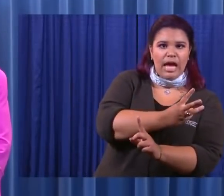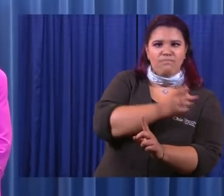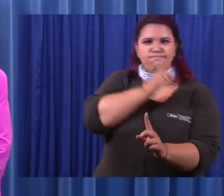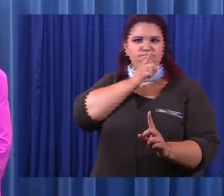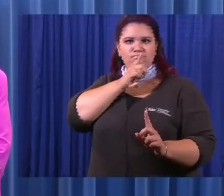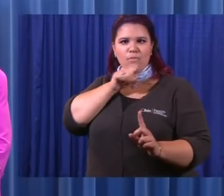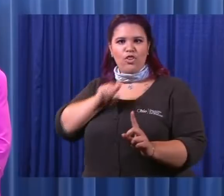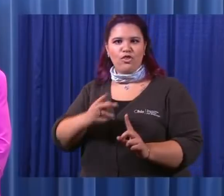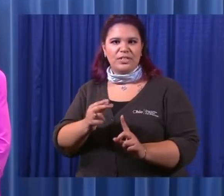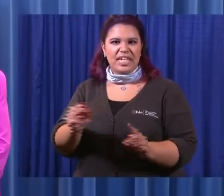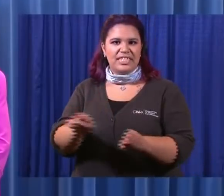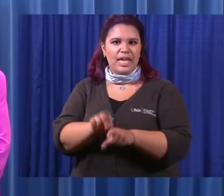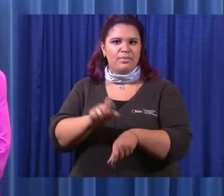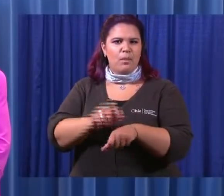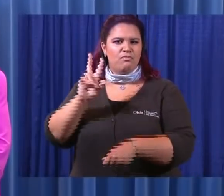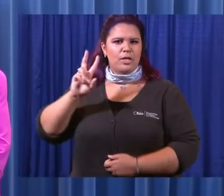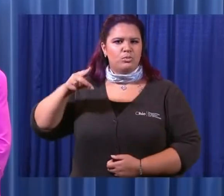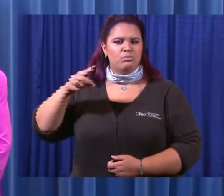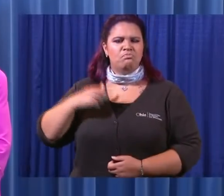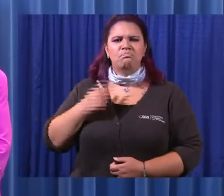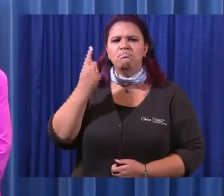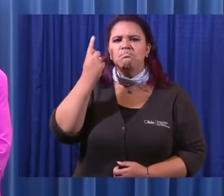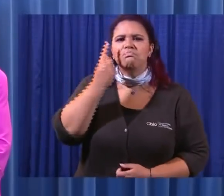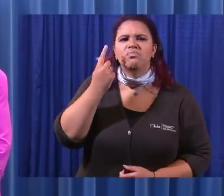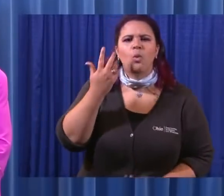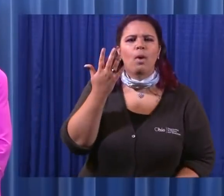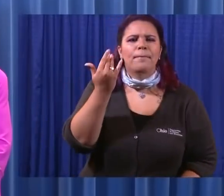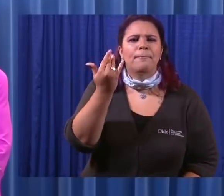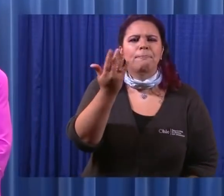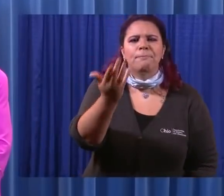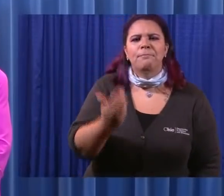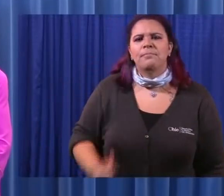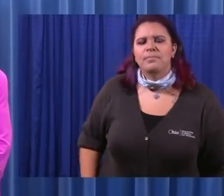Thursday. And why is that the case?